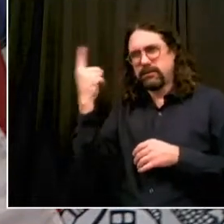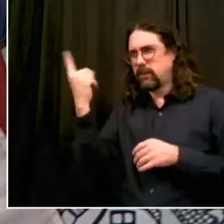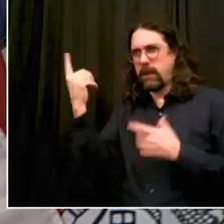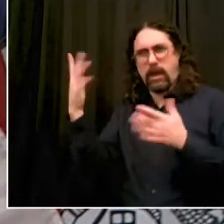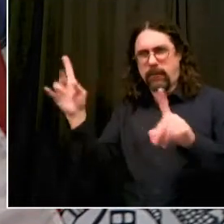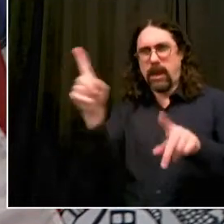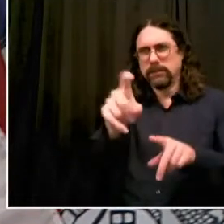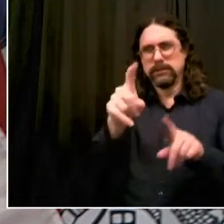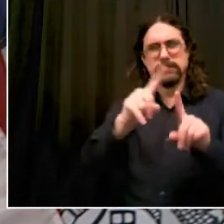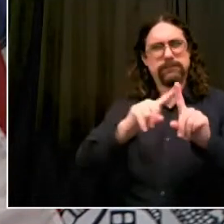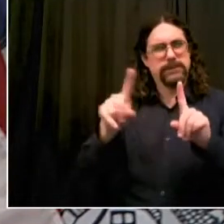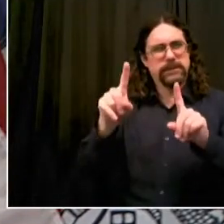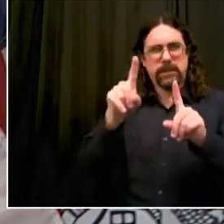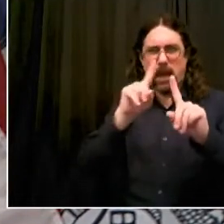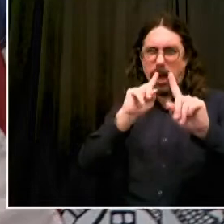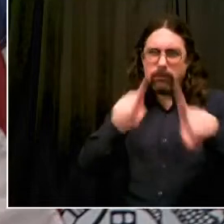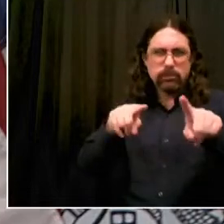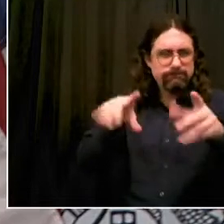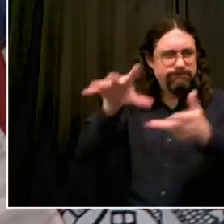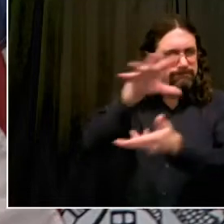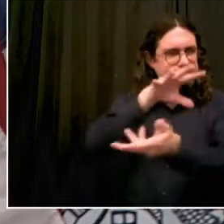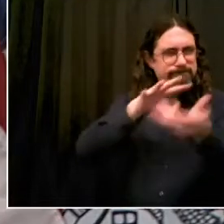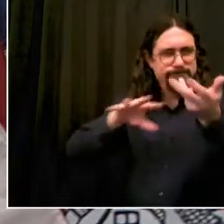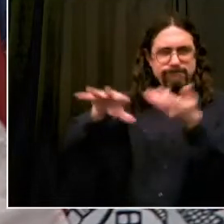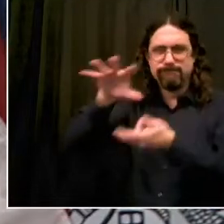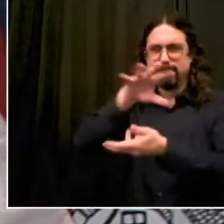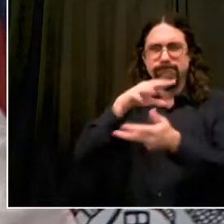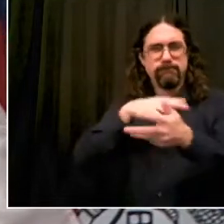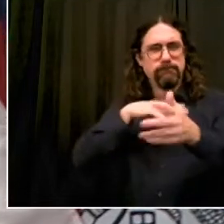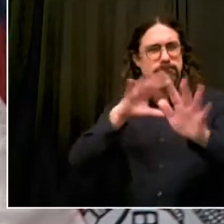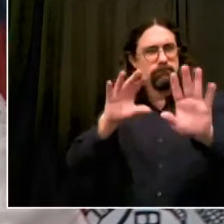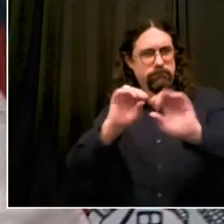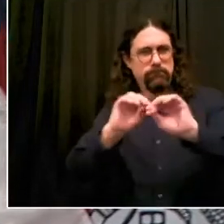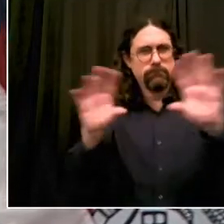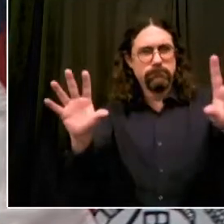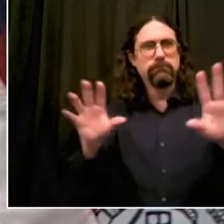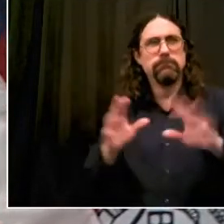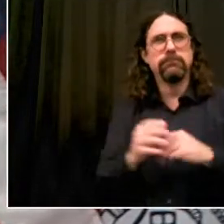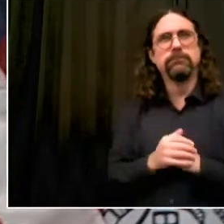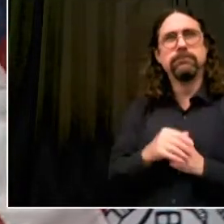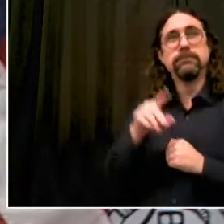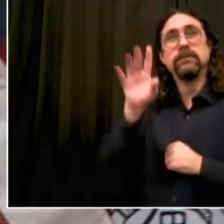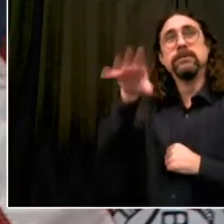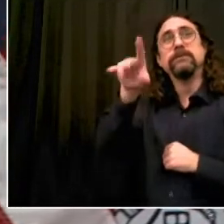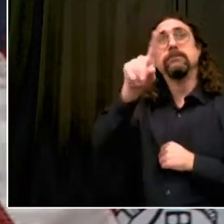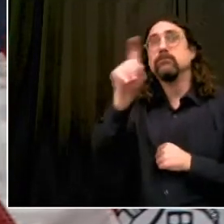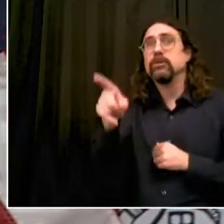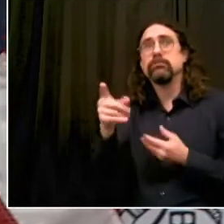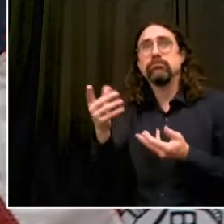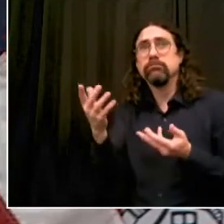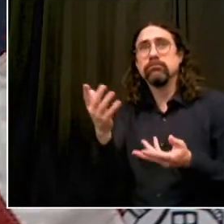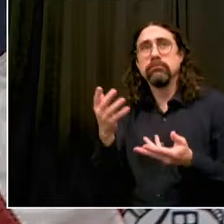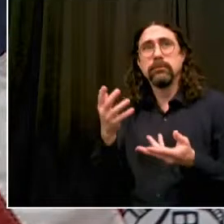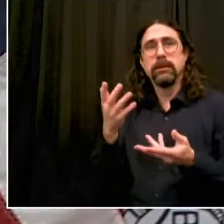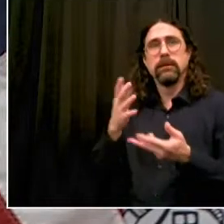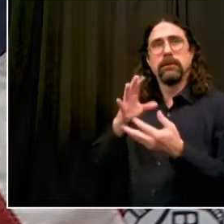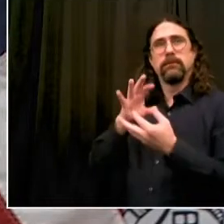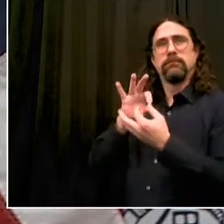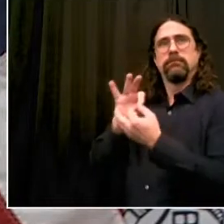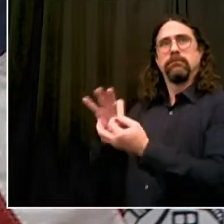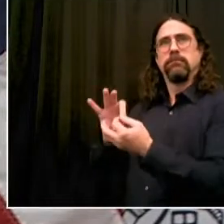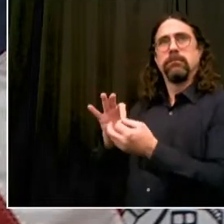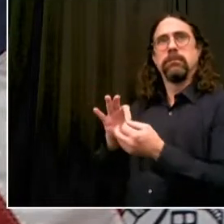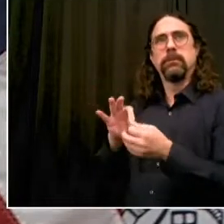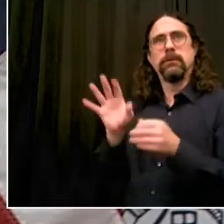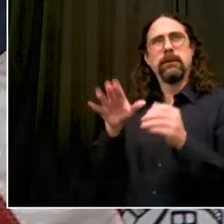and other policies that have been in place for closure. How will that change? Will it change? And if so, what will it change to when we,